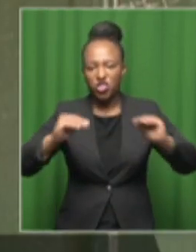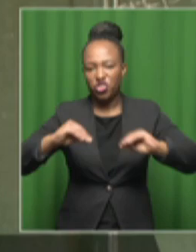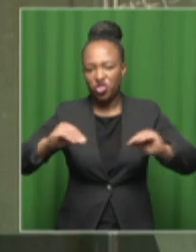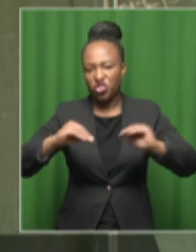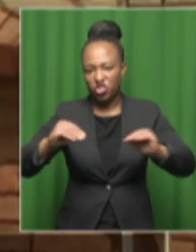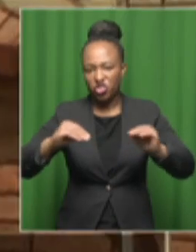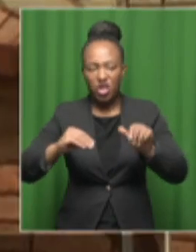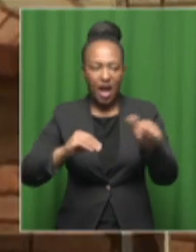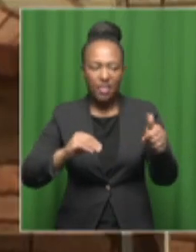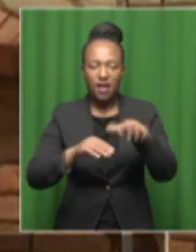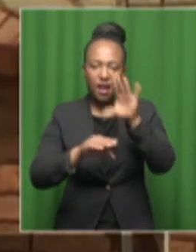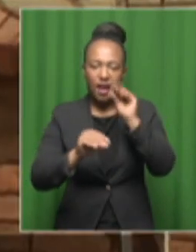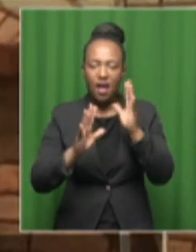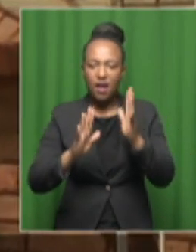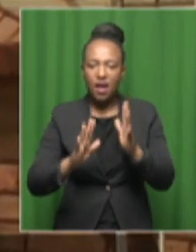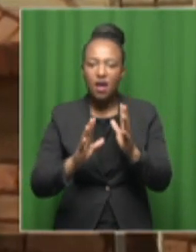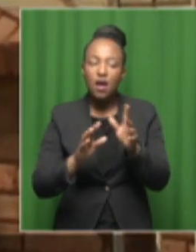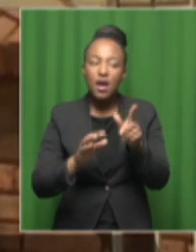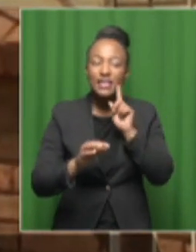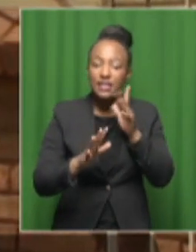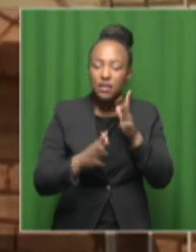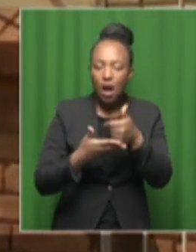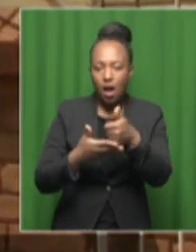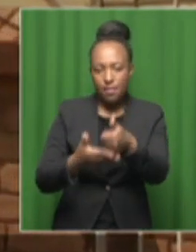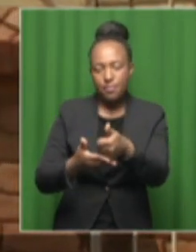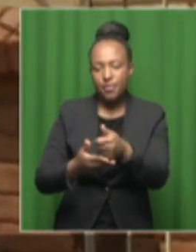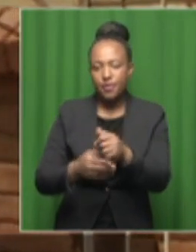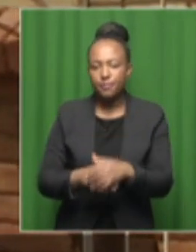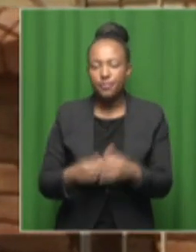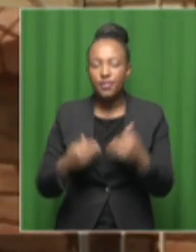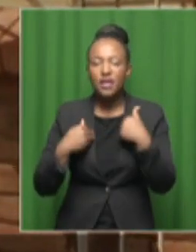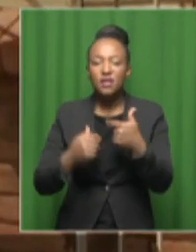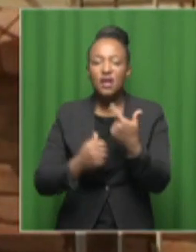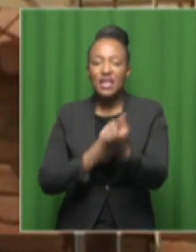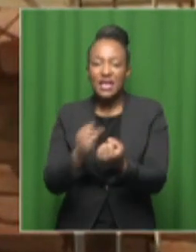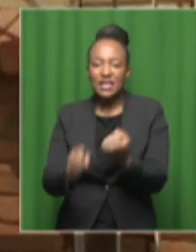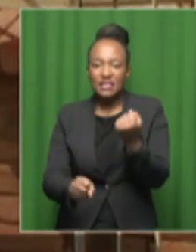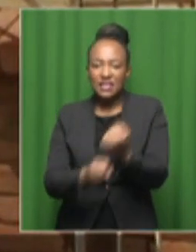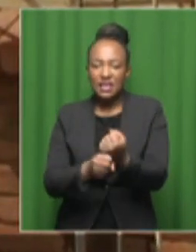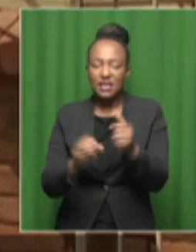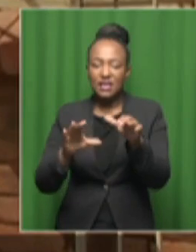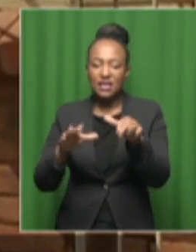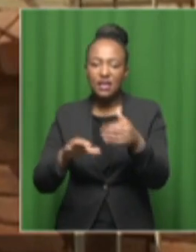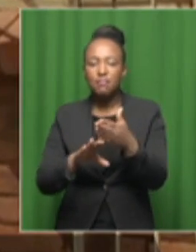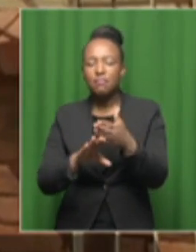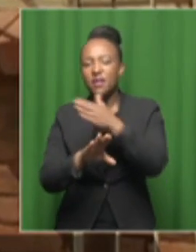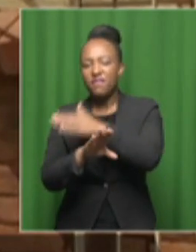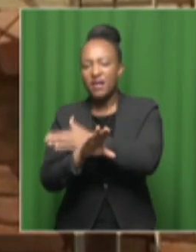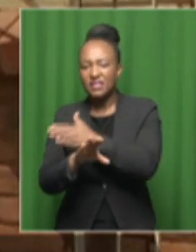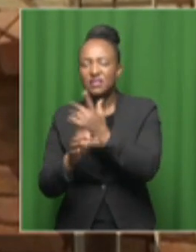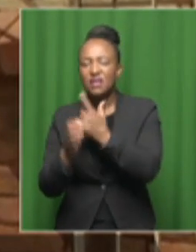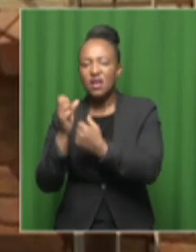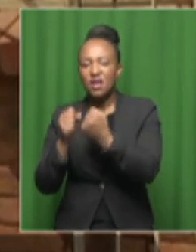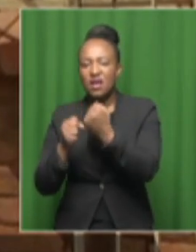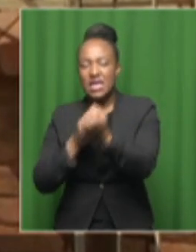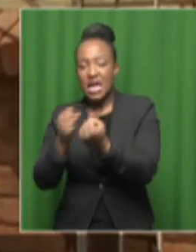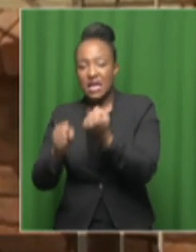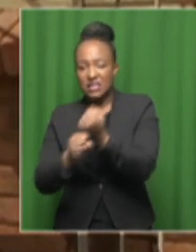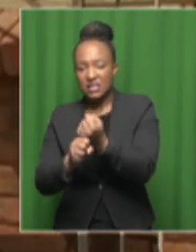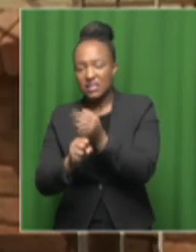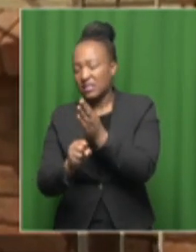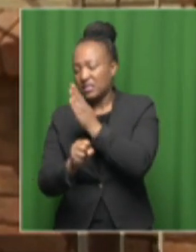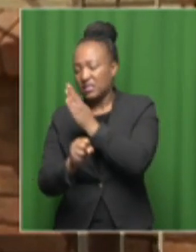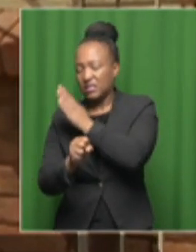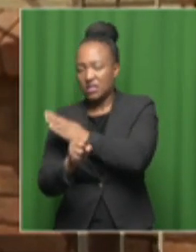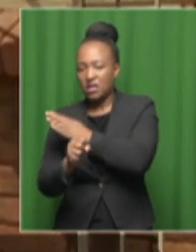her teachers. I started doing that this year, and so during the previous years, yes, I was, like, learning for